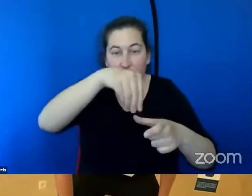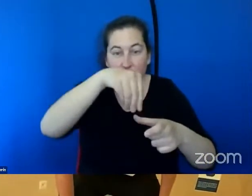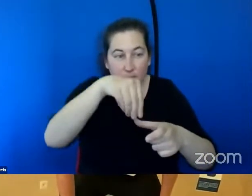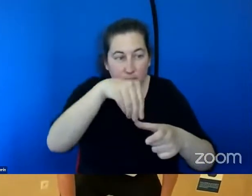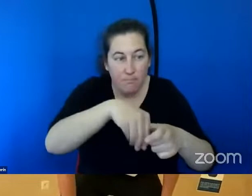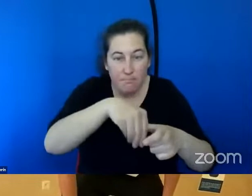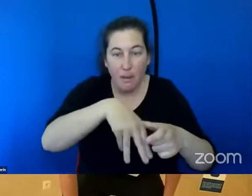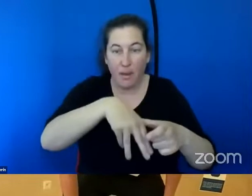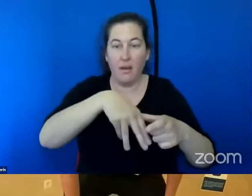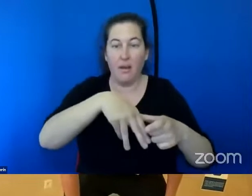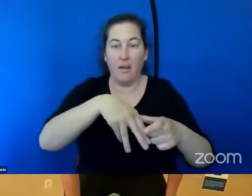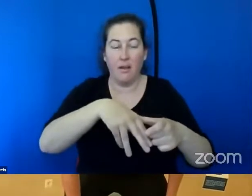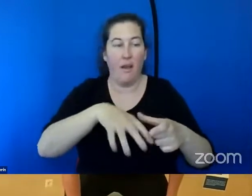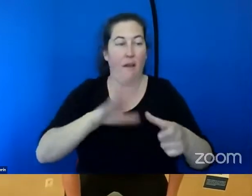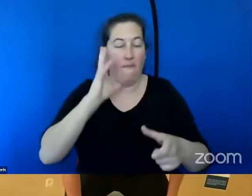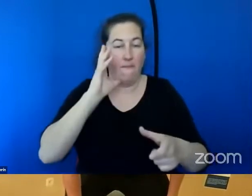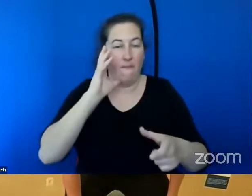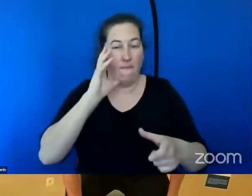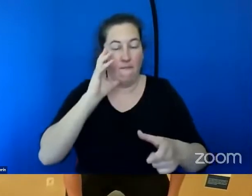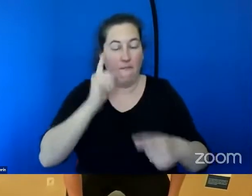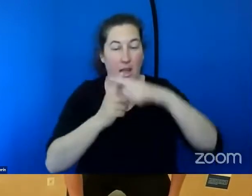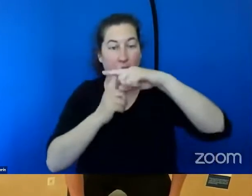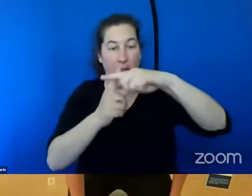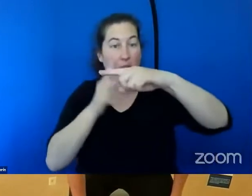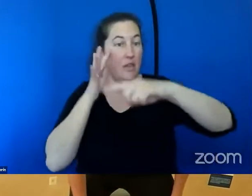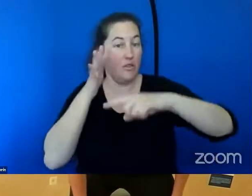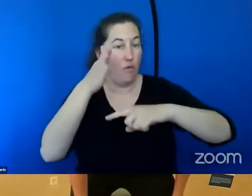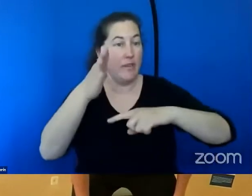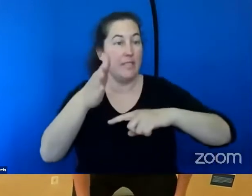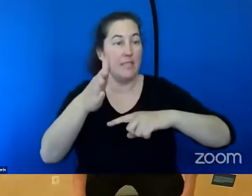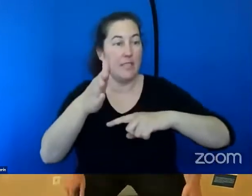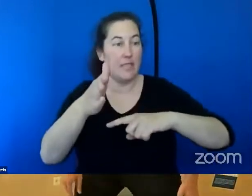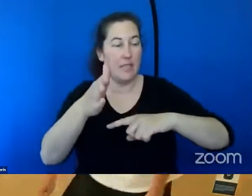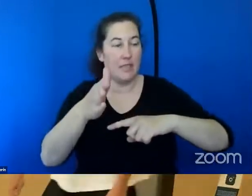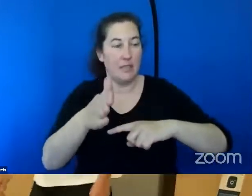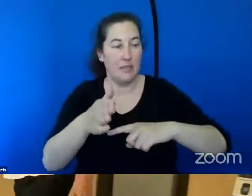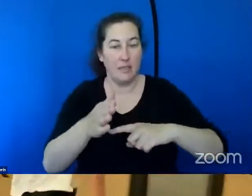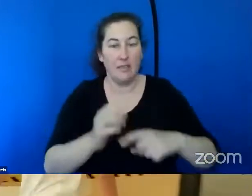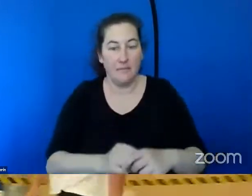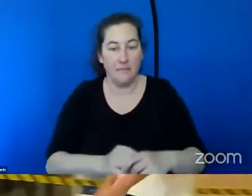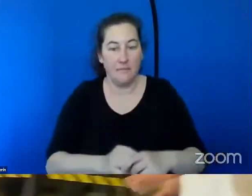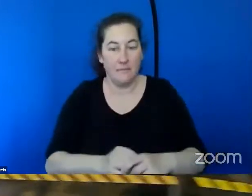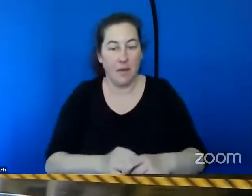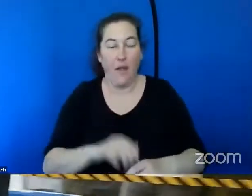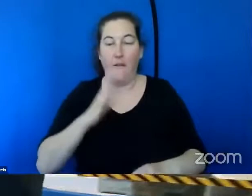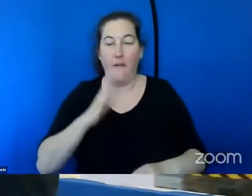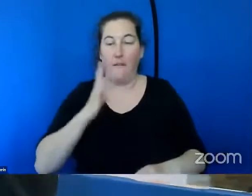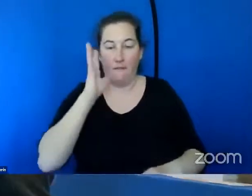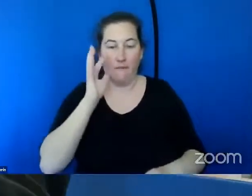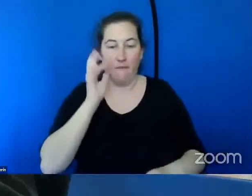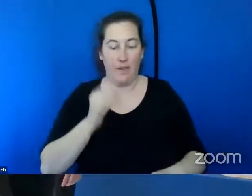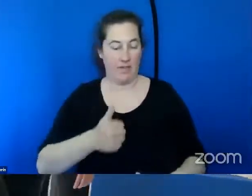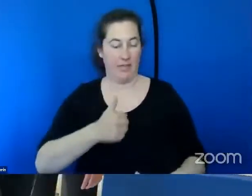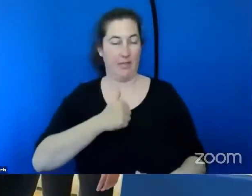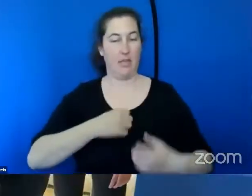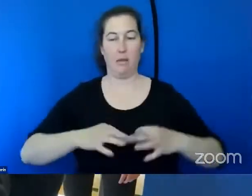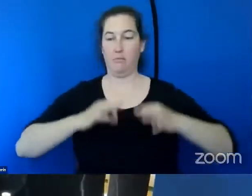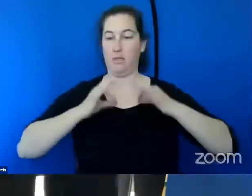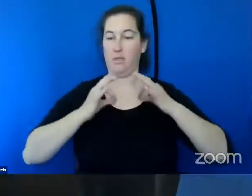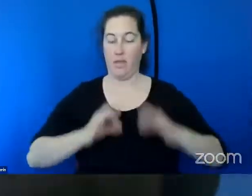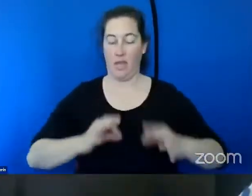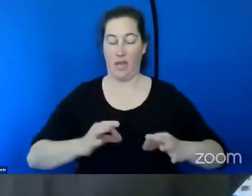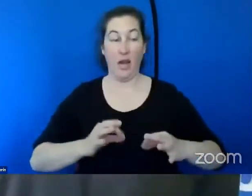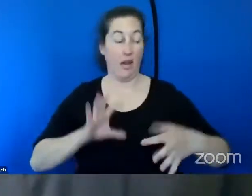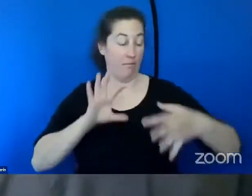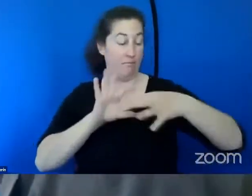more. Oh, it won't stay still. I like the way he's switched and using the side of the prosthesis, but it's taken him 30 seconds,